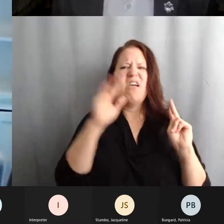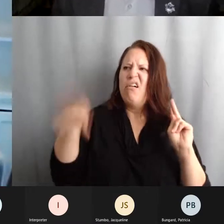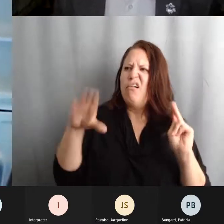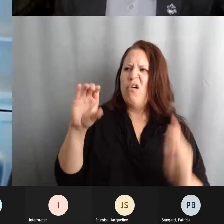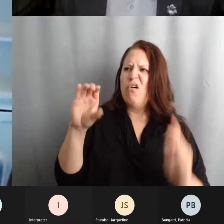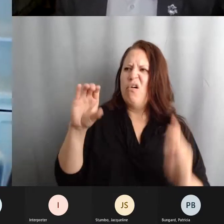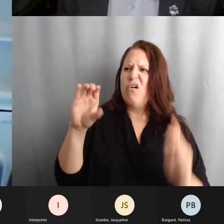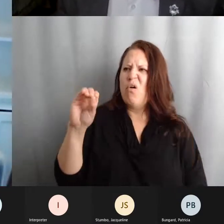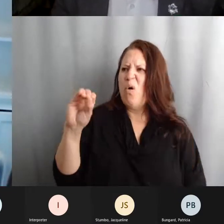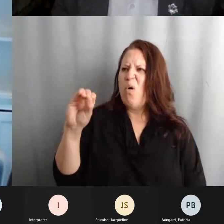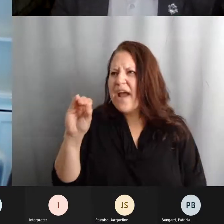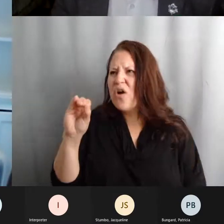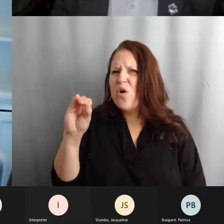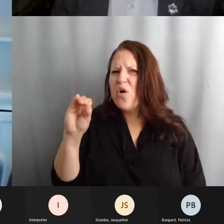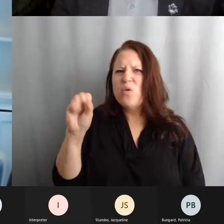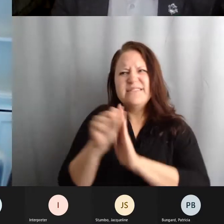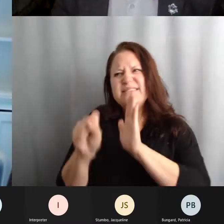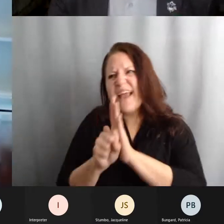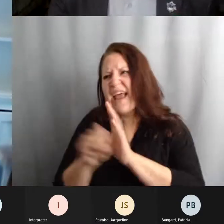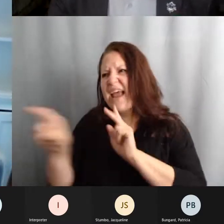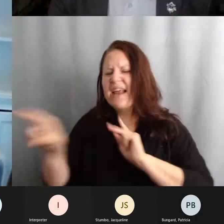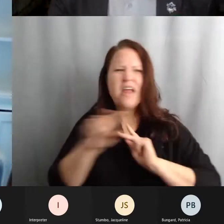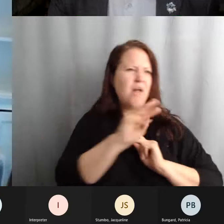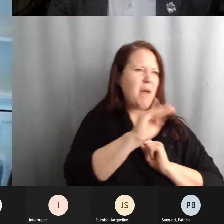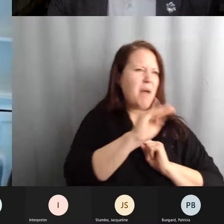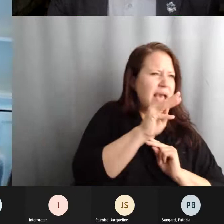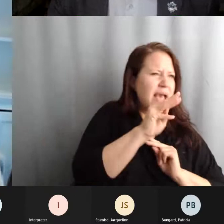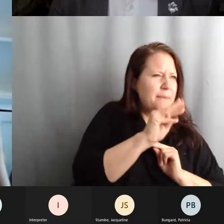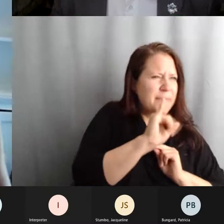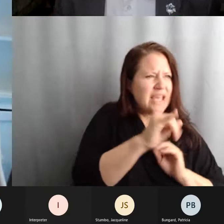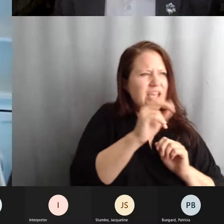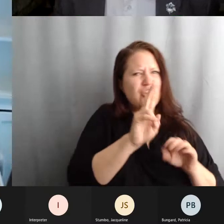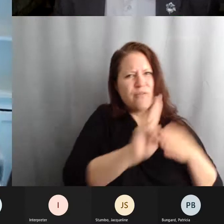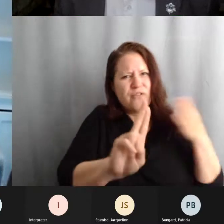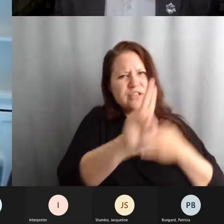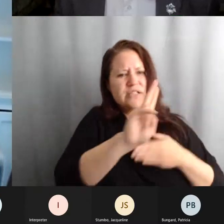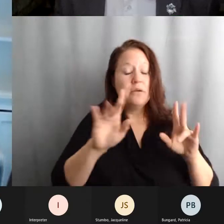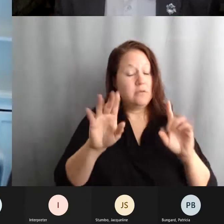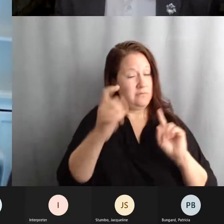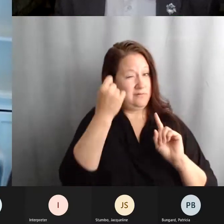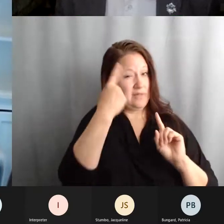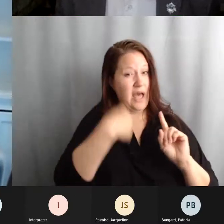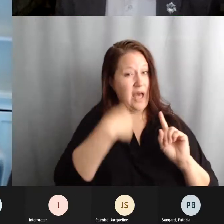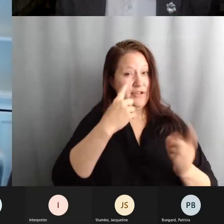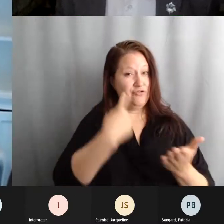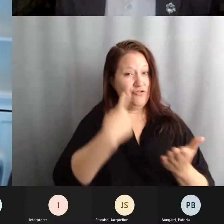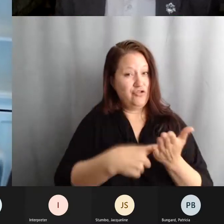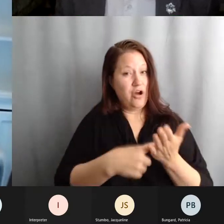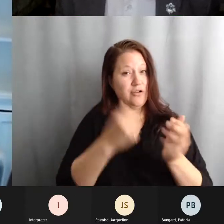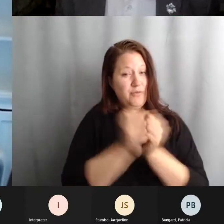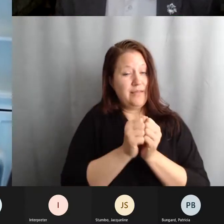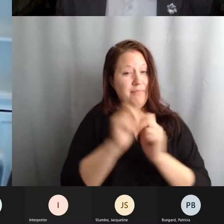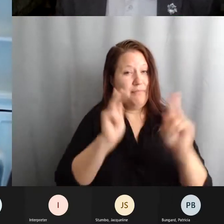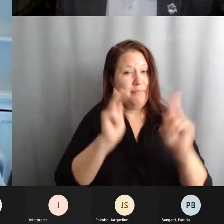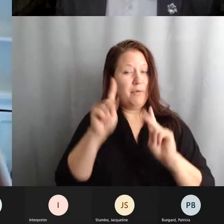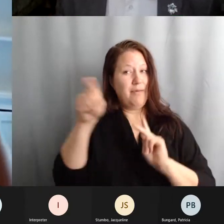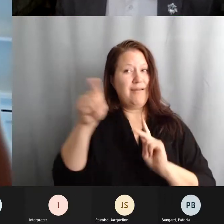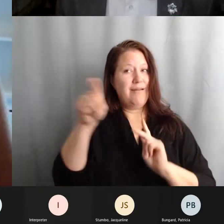State's doing it this way or Miami's doing it that way. Actually, I talk with public health folks in the IUC schools quite a